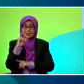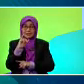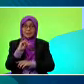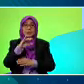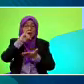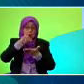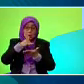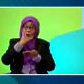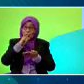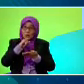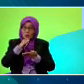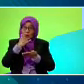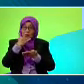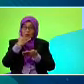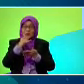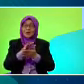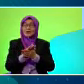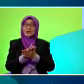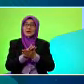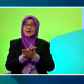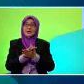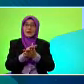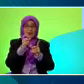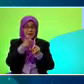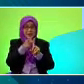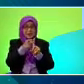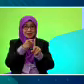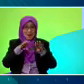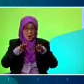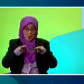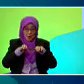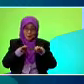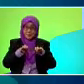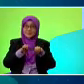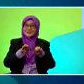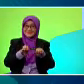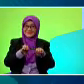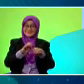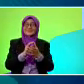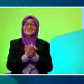Yogurt or cultured drinks is made with bacteria.